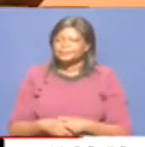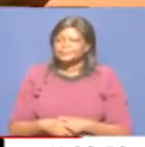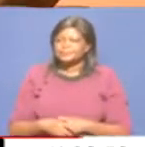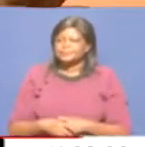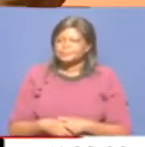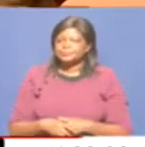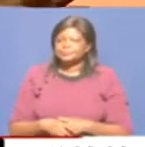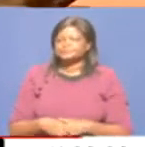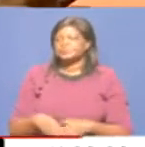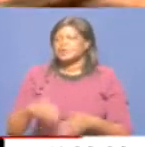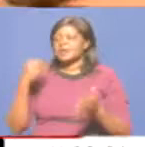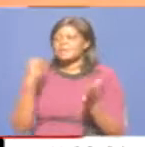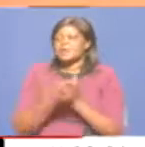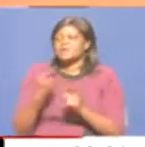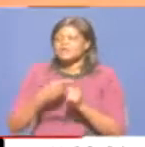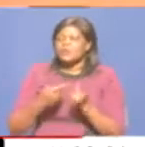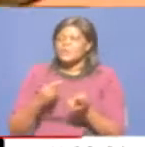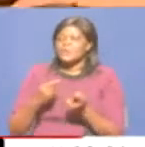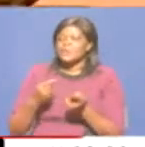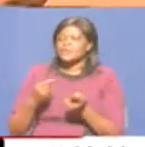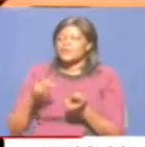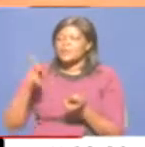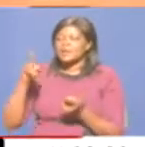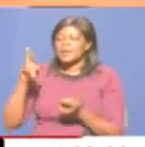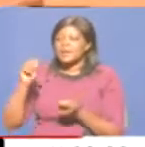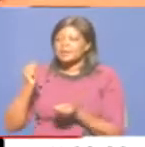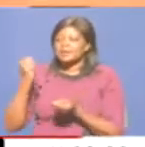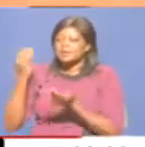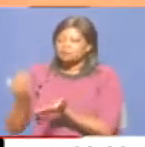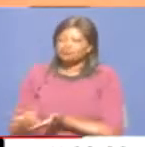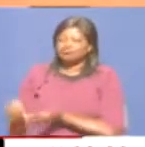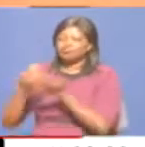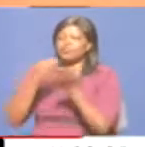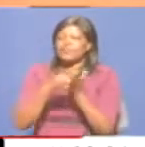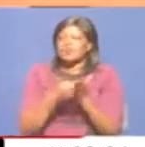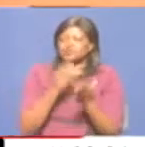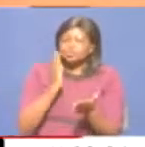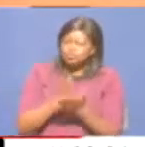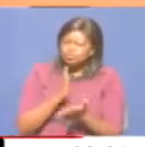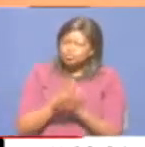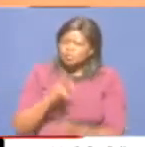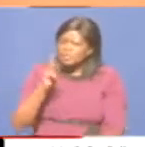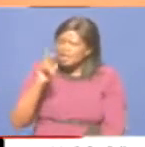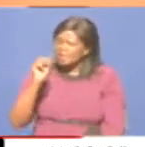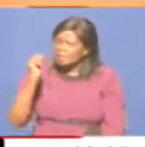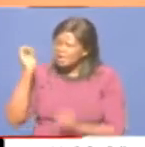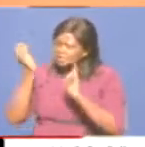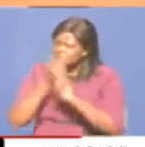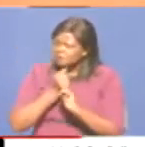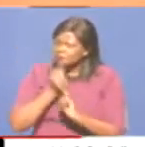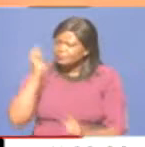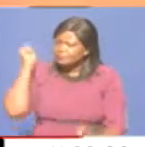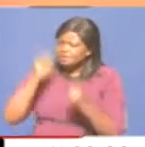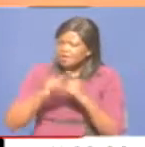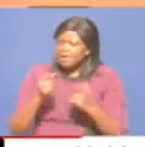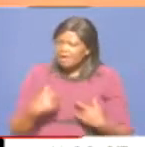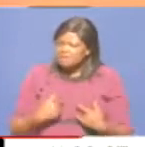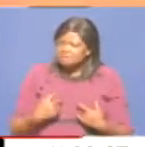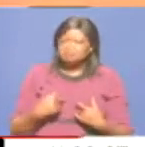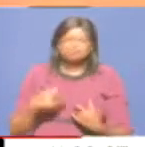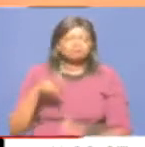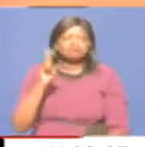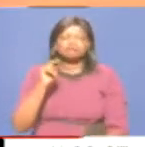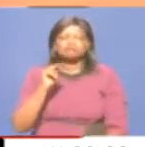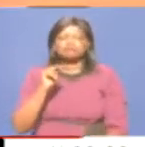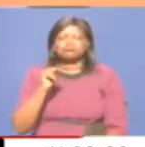revenue collection by KRA. What is the target? Did KRA achieve the target? The answer is no.